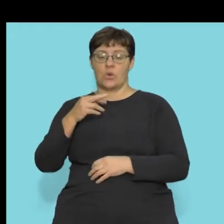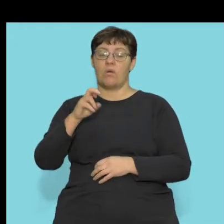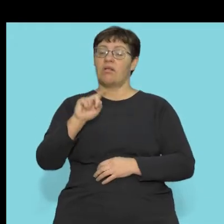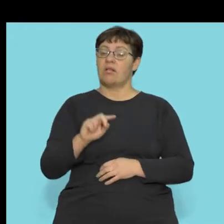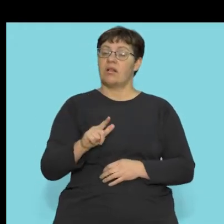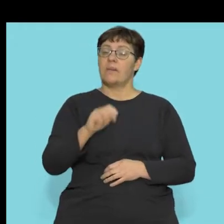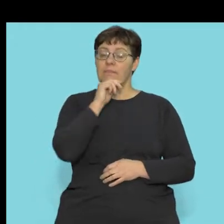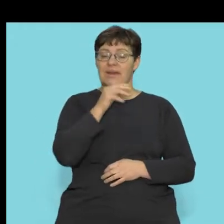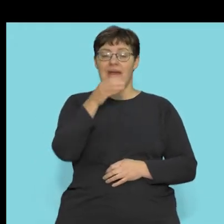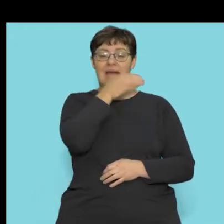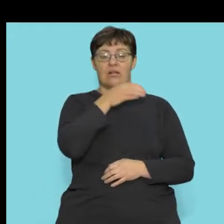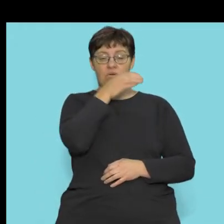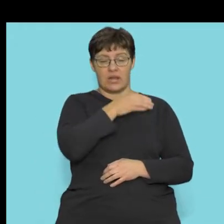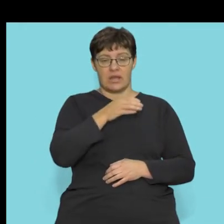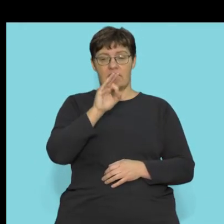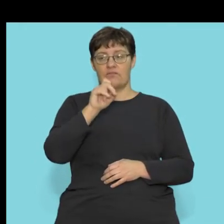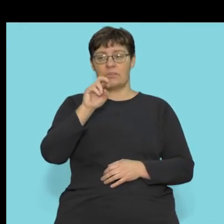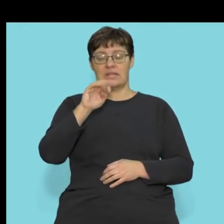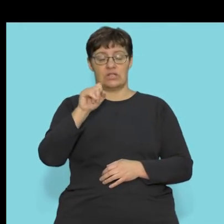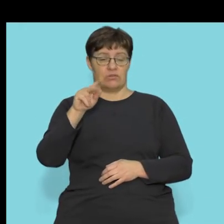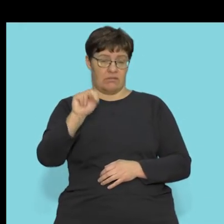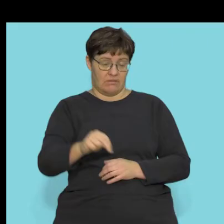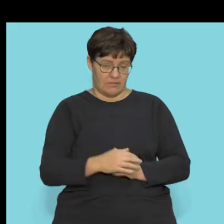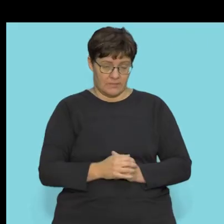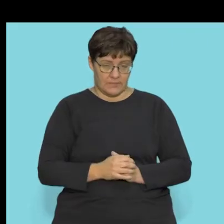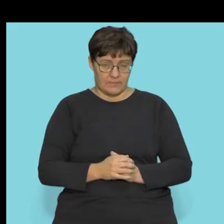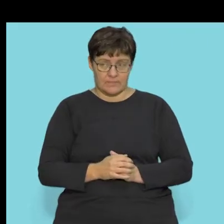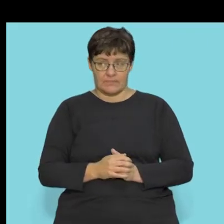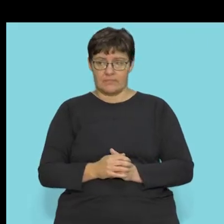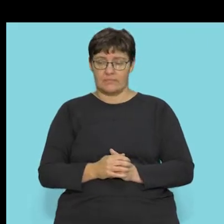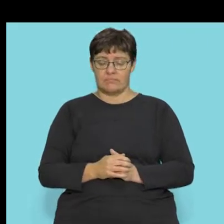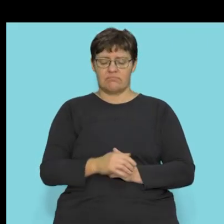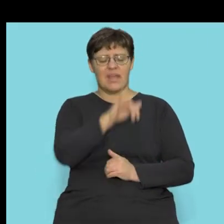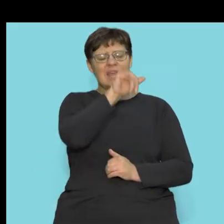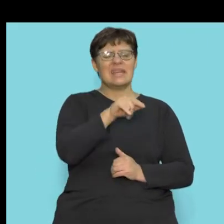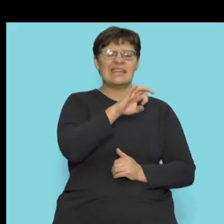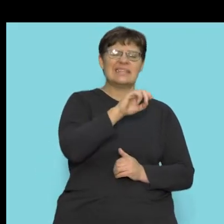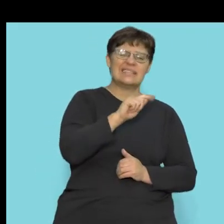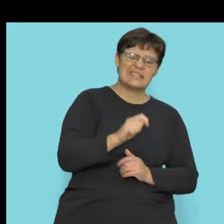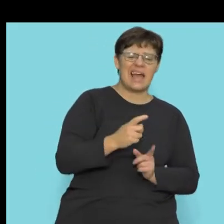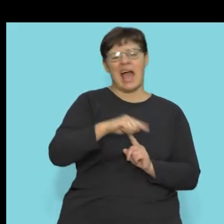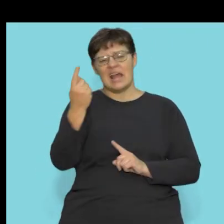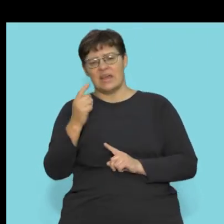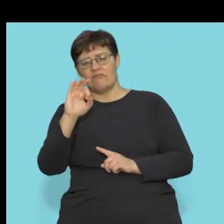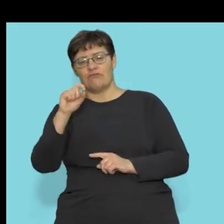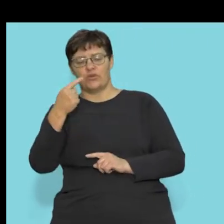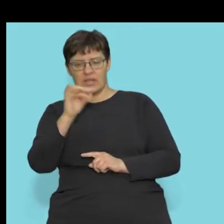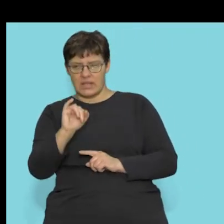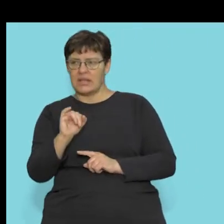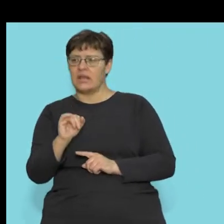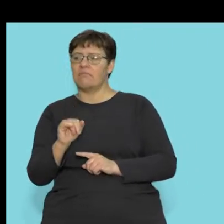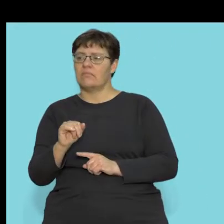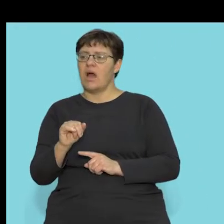ethanol, being called alcoholic fermentation. Yeast and other fungi respire